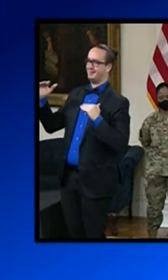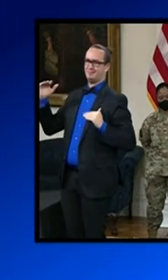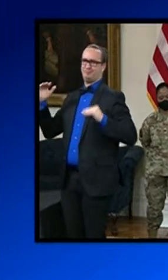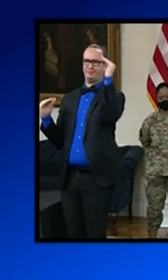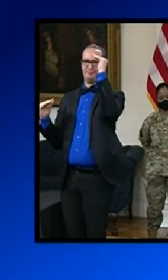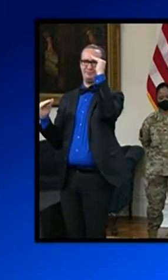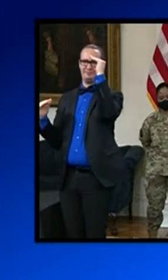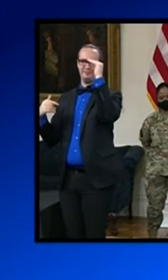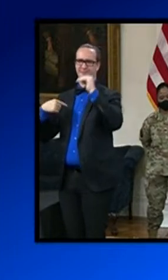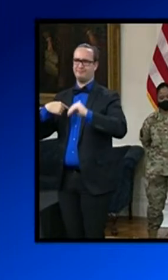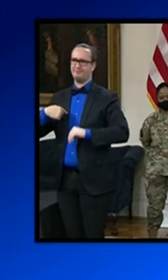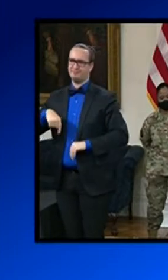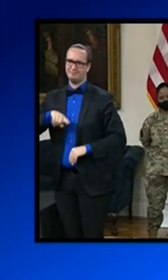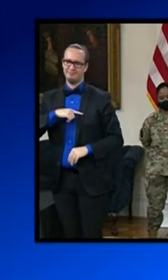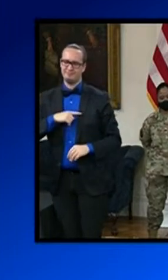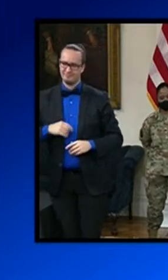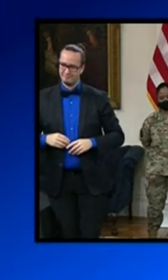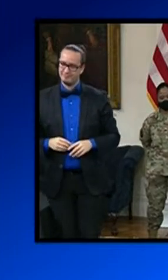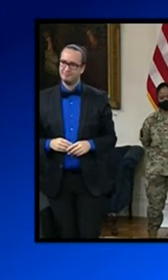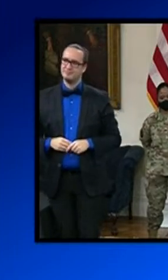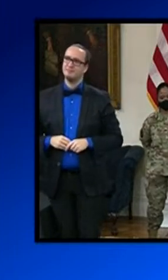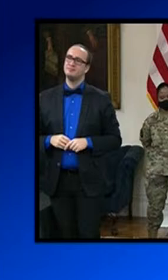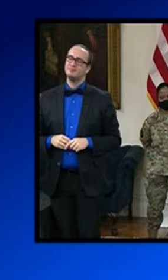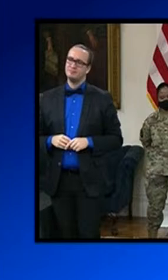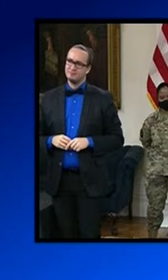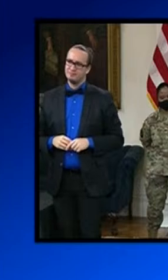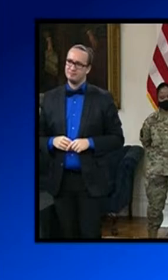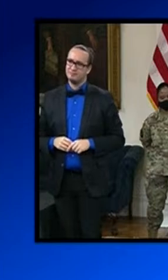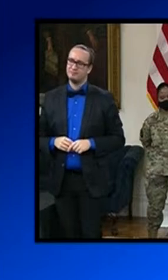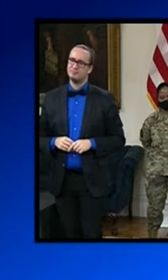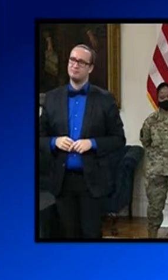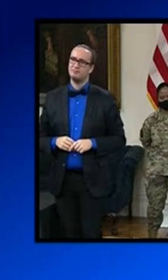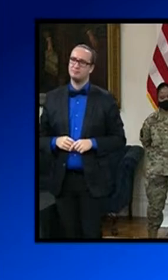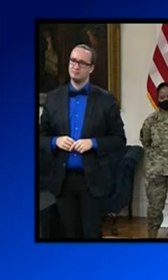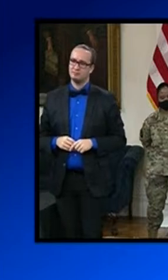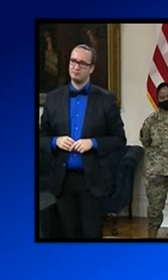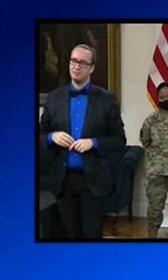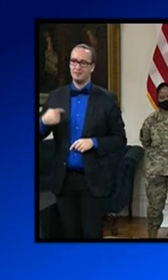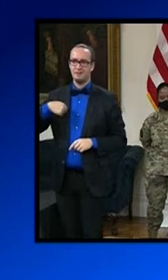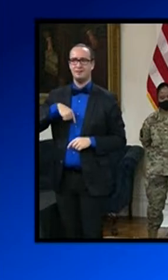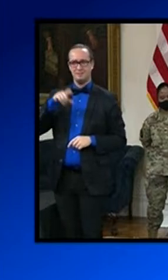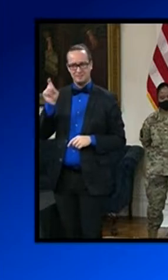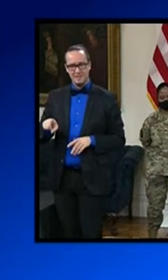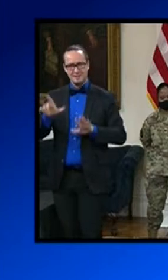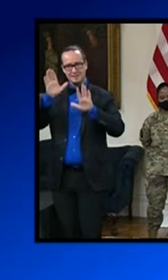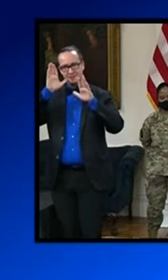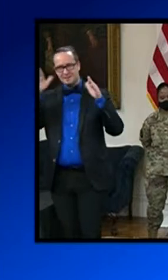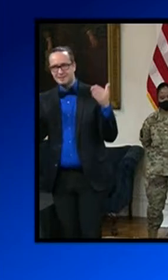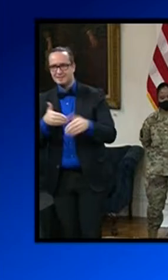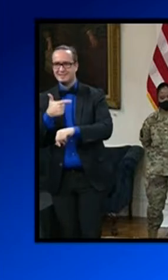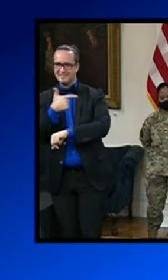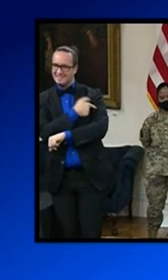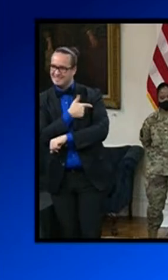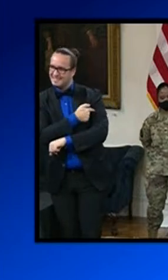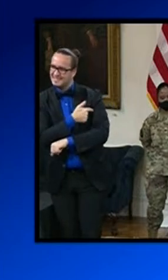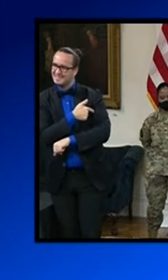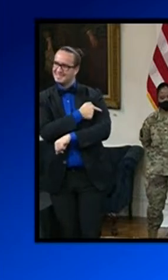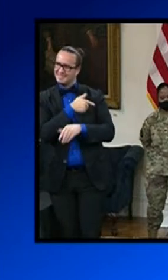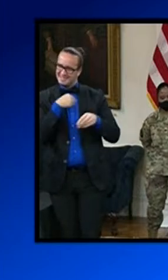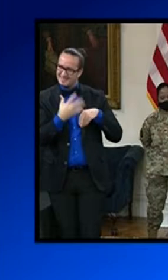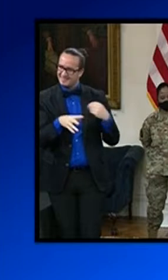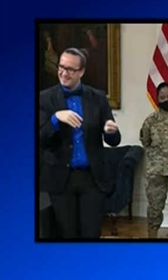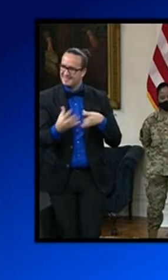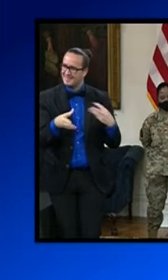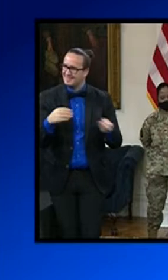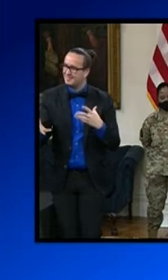as importantly as making sure that shots go into arms quickly is that we work each and every day